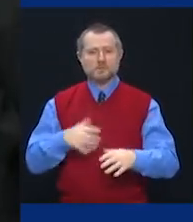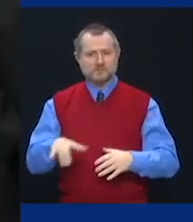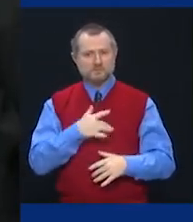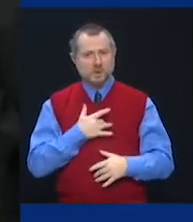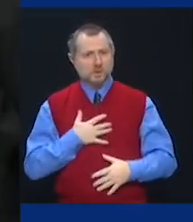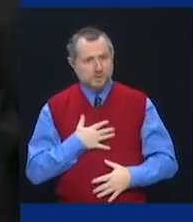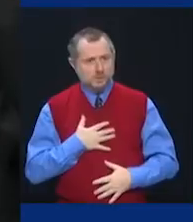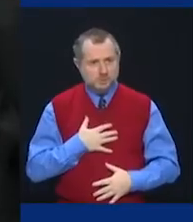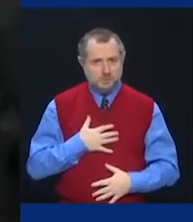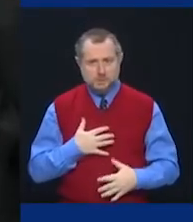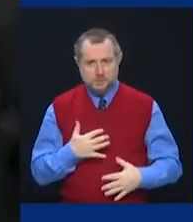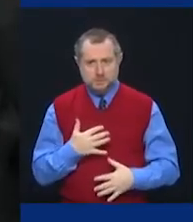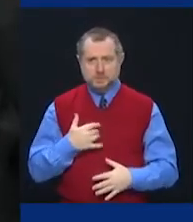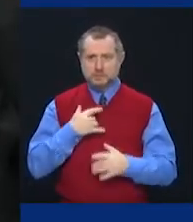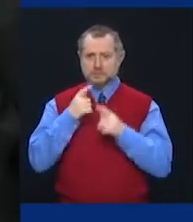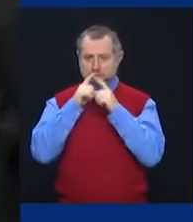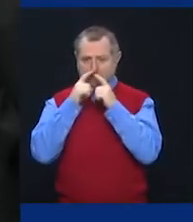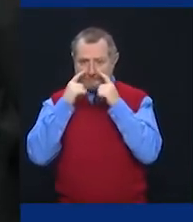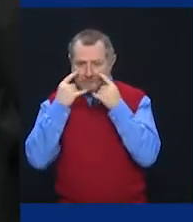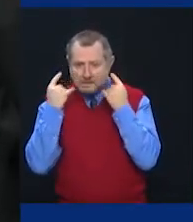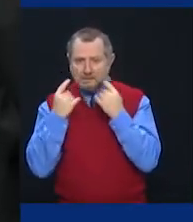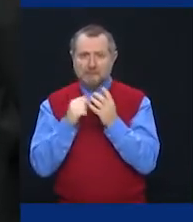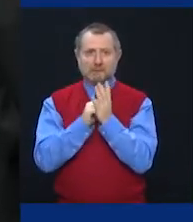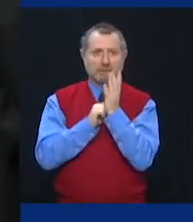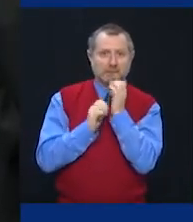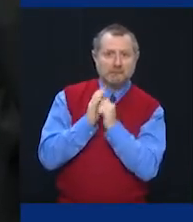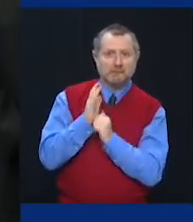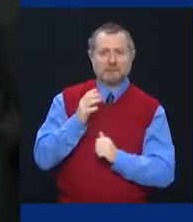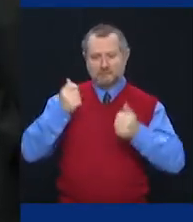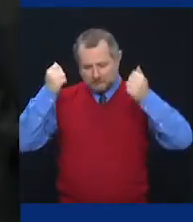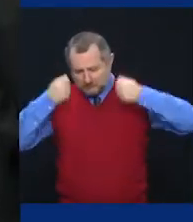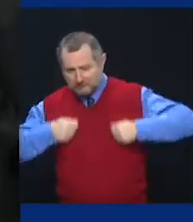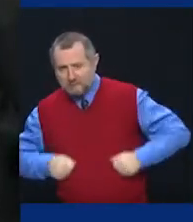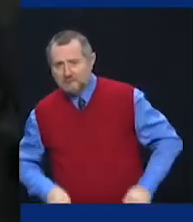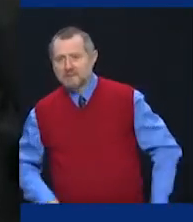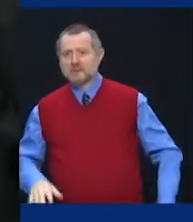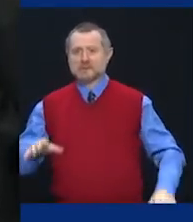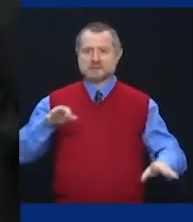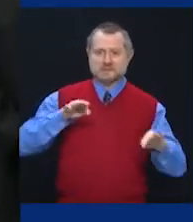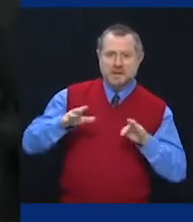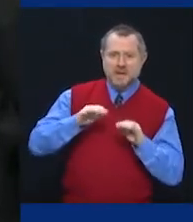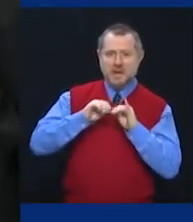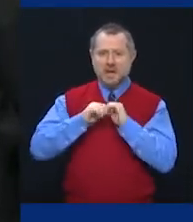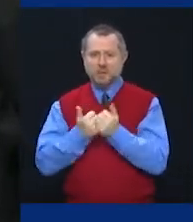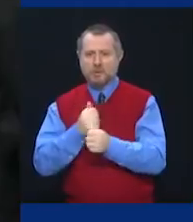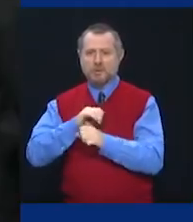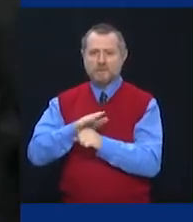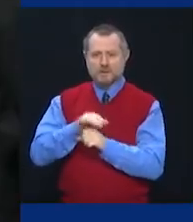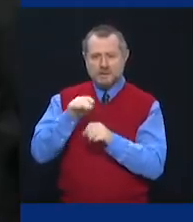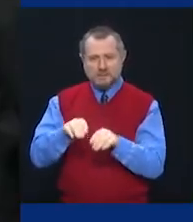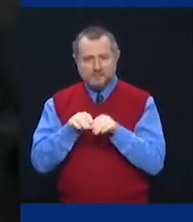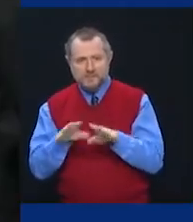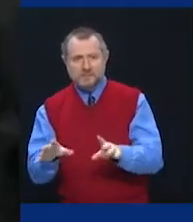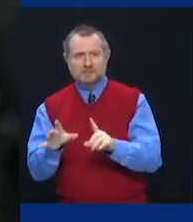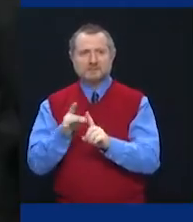They're wearing masks, they're wearing gloves, they're getting a briefing on how the virus